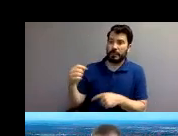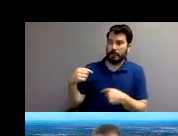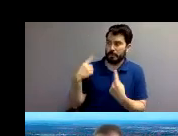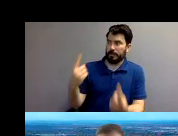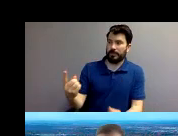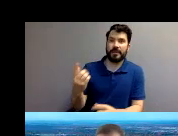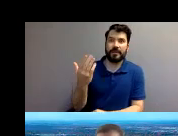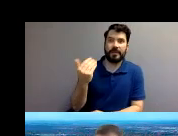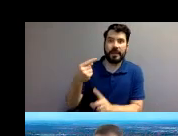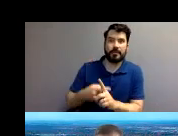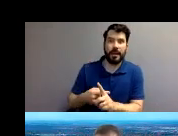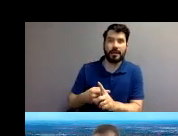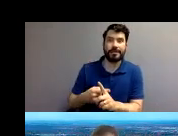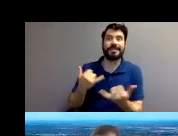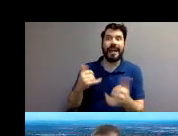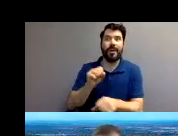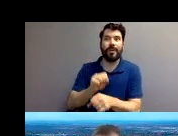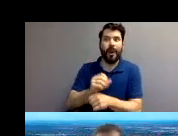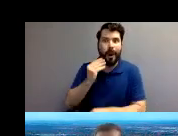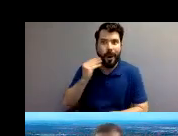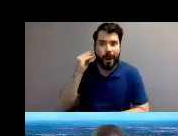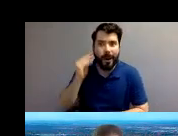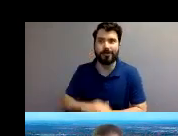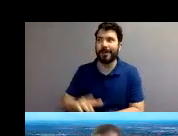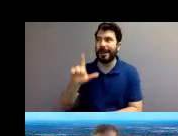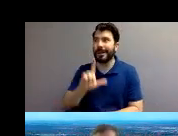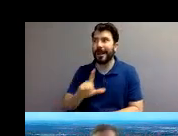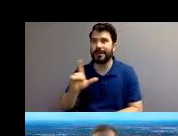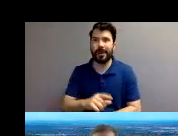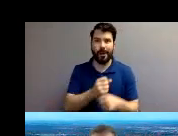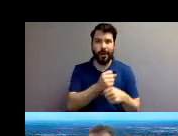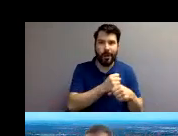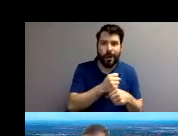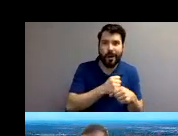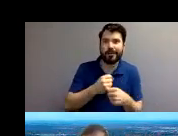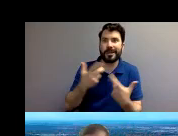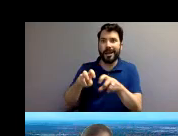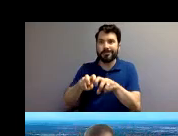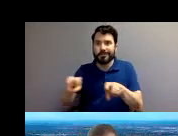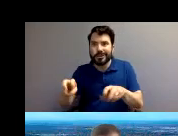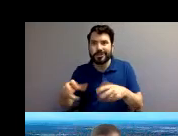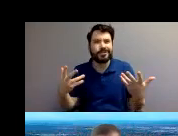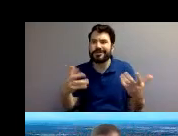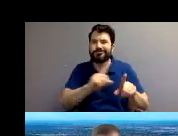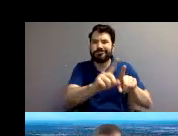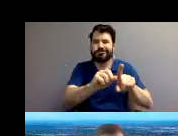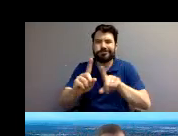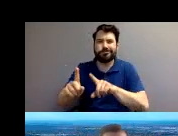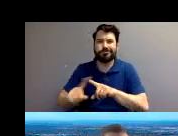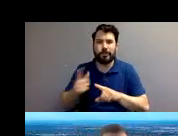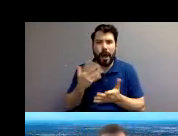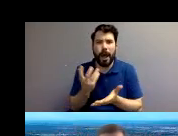homes, our libraries, coffee shops, park benches to the list of places we do our work. Next